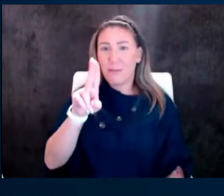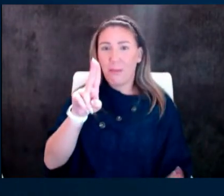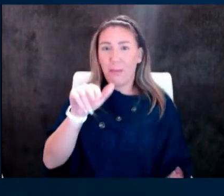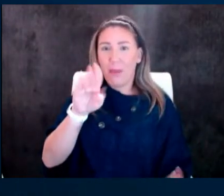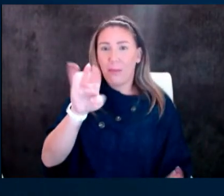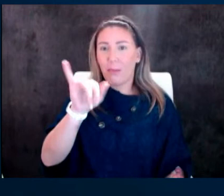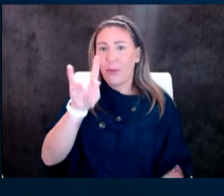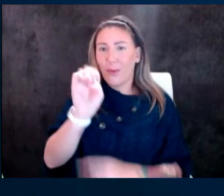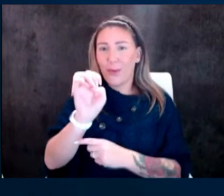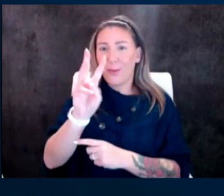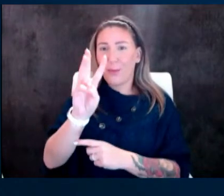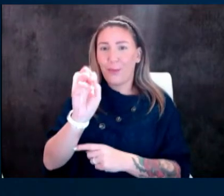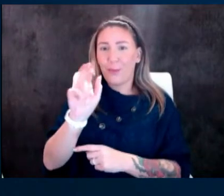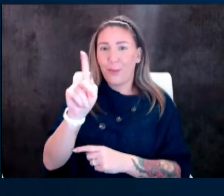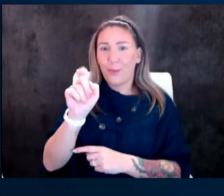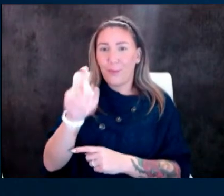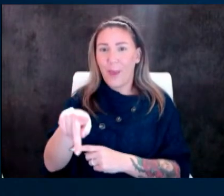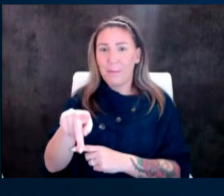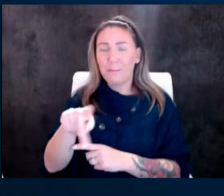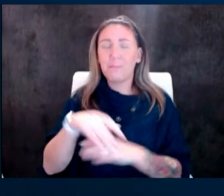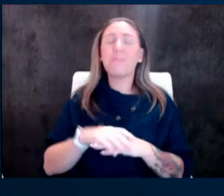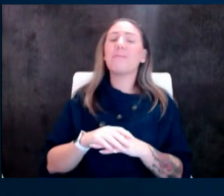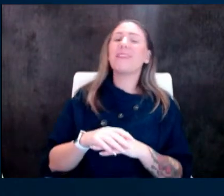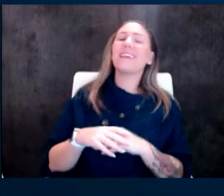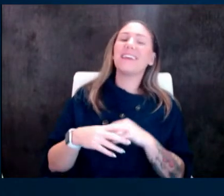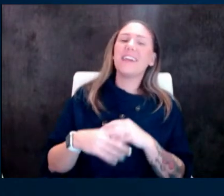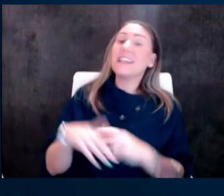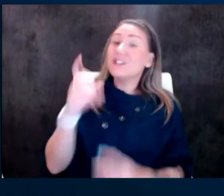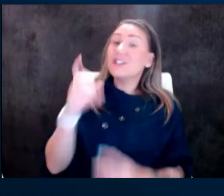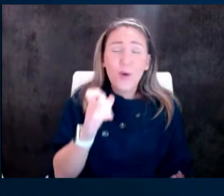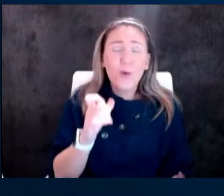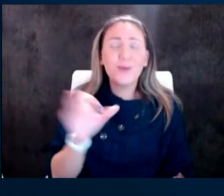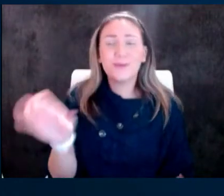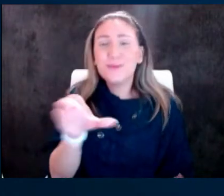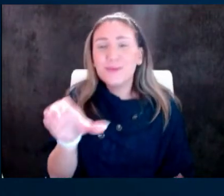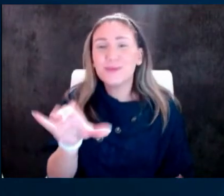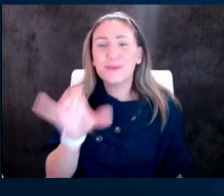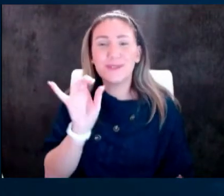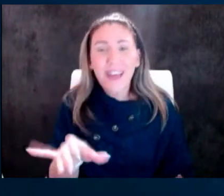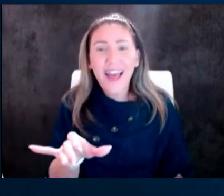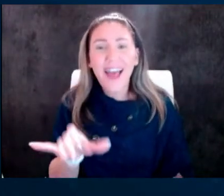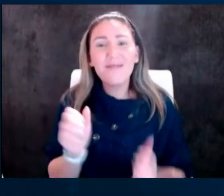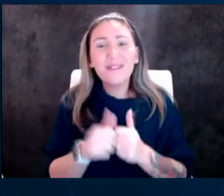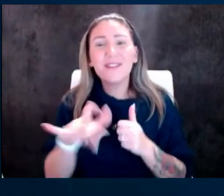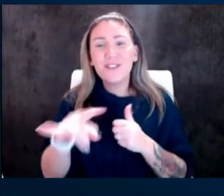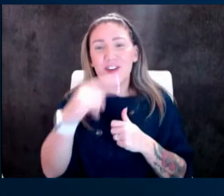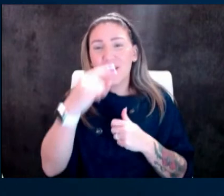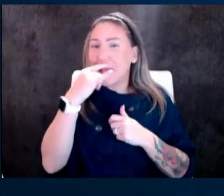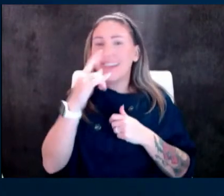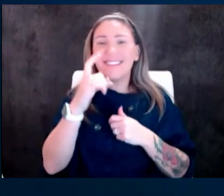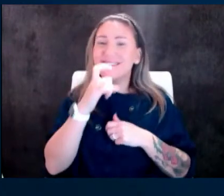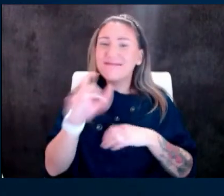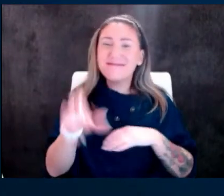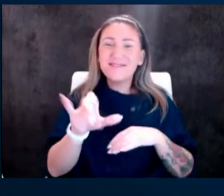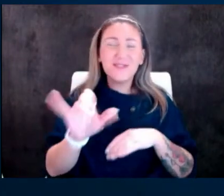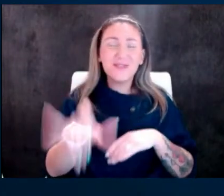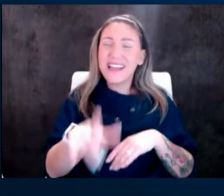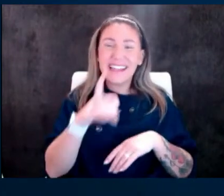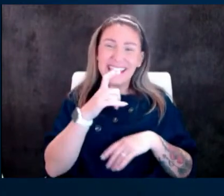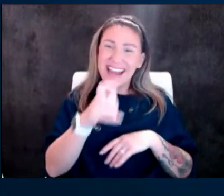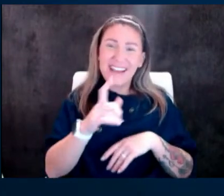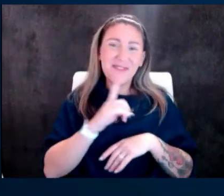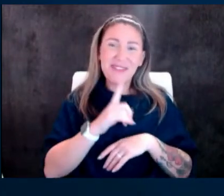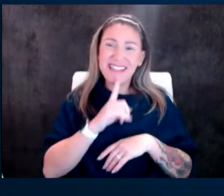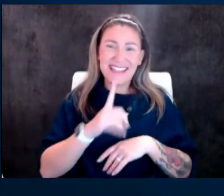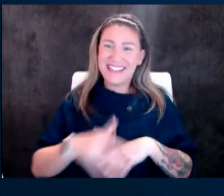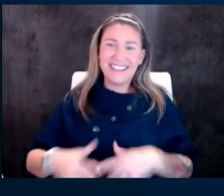And Tiffany was wrap. saying as Don't parenting do that. What's that? Don't do it. But Don't really do that. It was being a